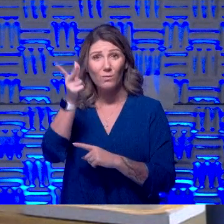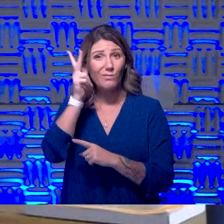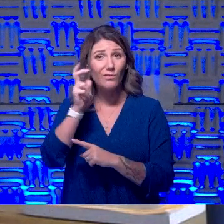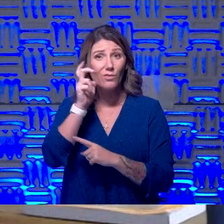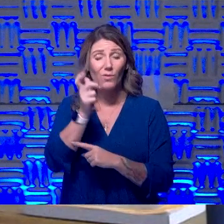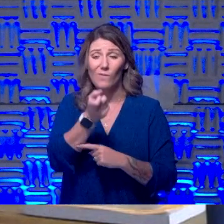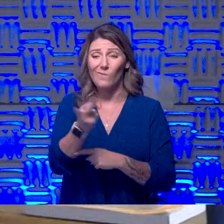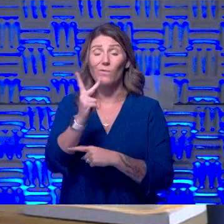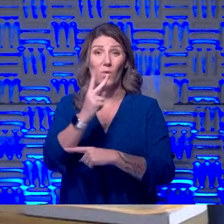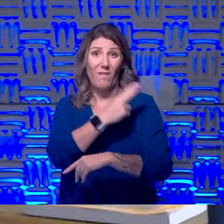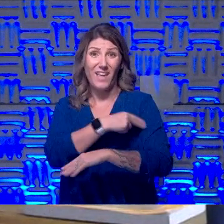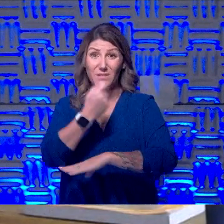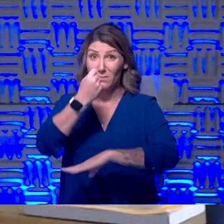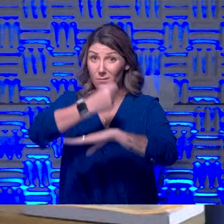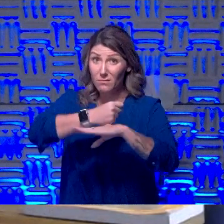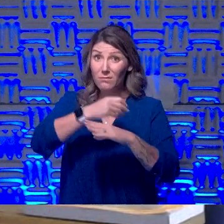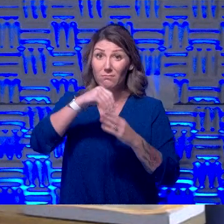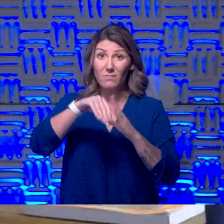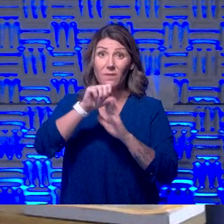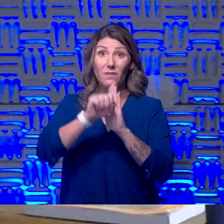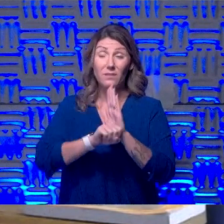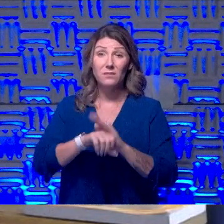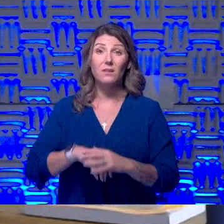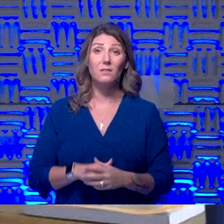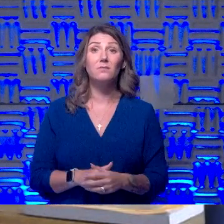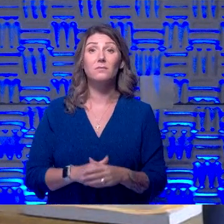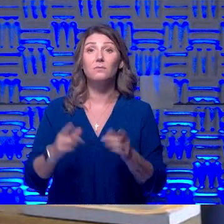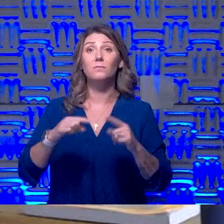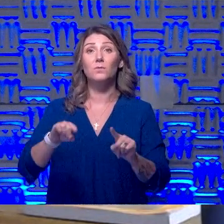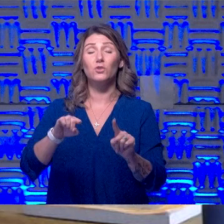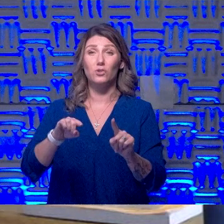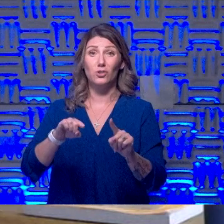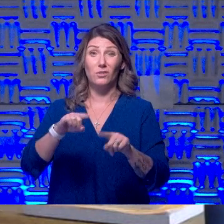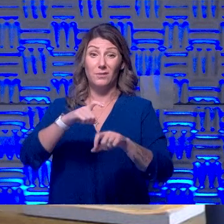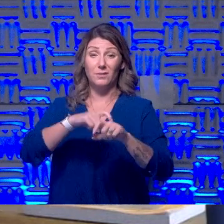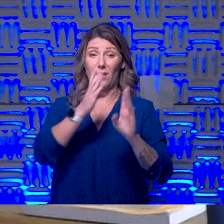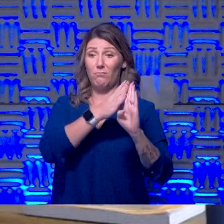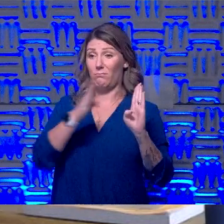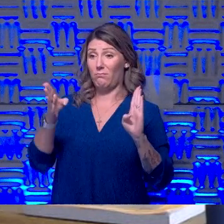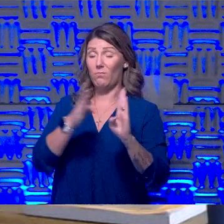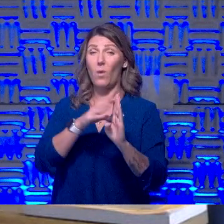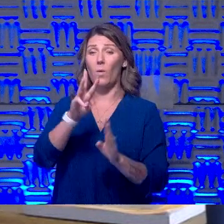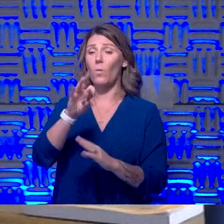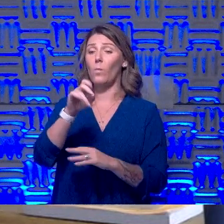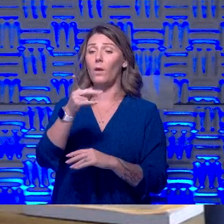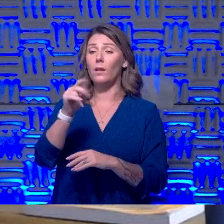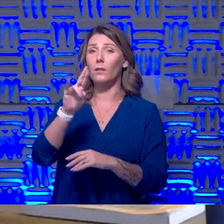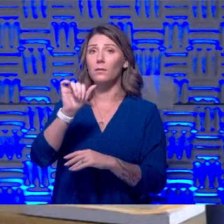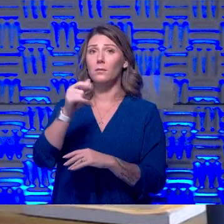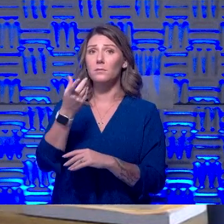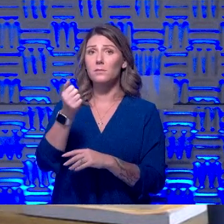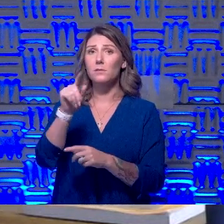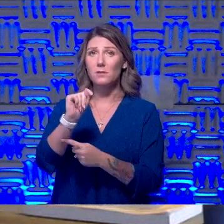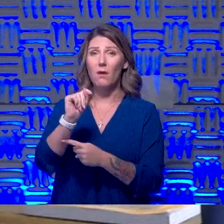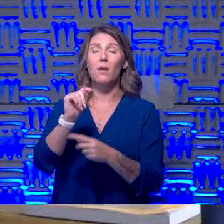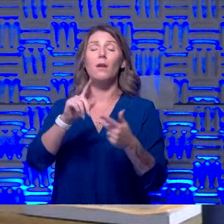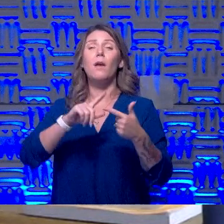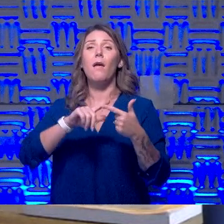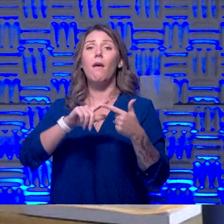of hospital closures in our state during this time period, the hospital in Wellington and then the hospital in Leavenworth.